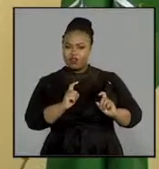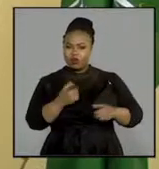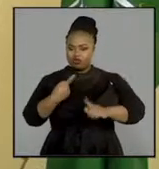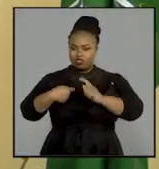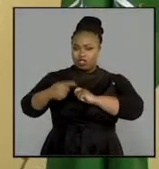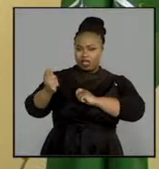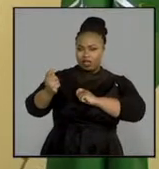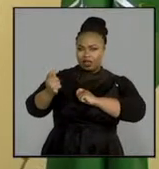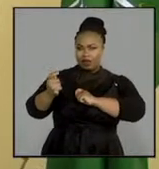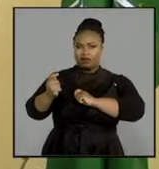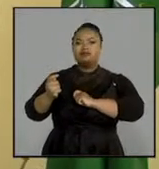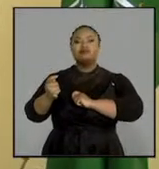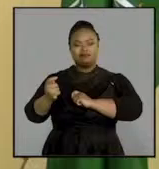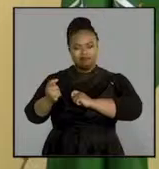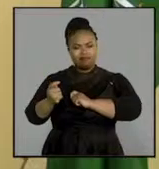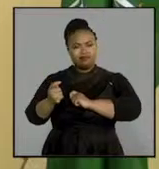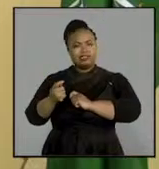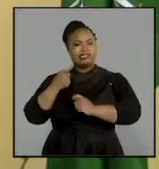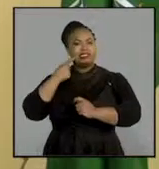in trade